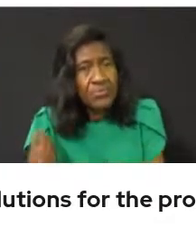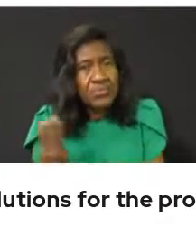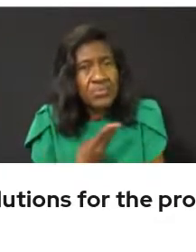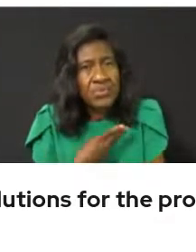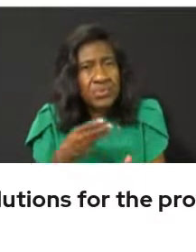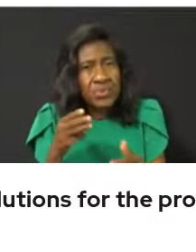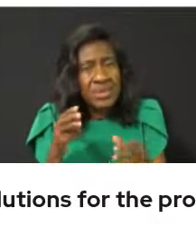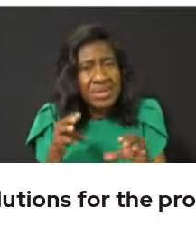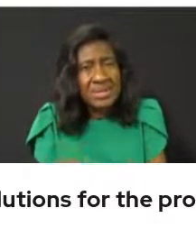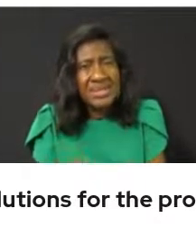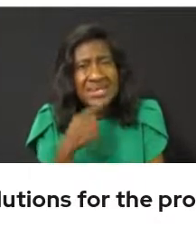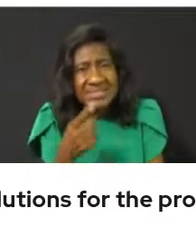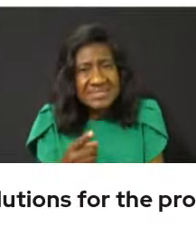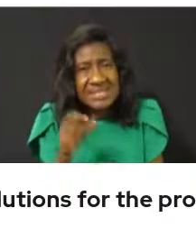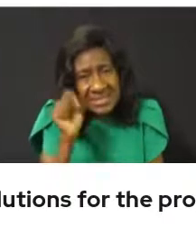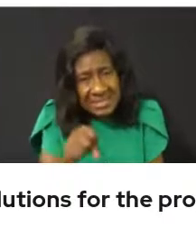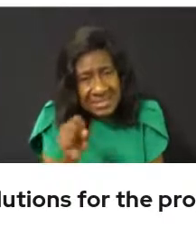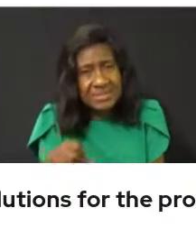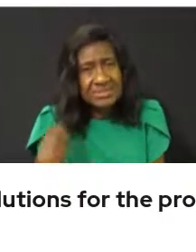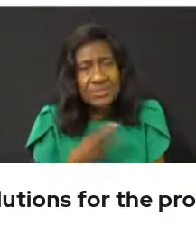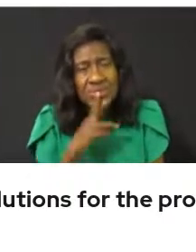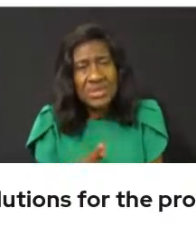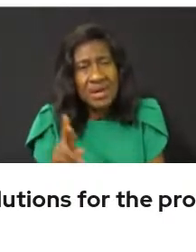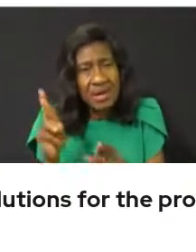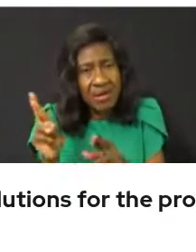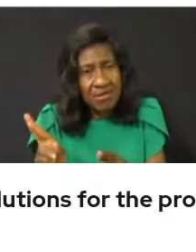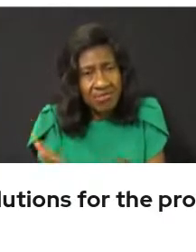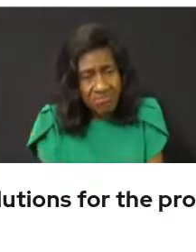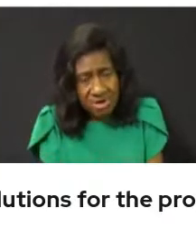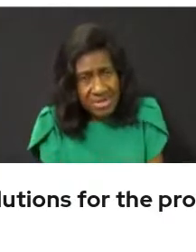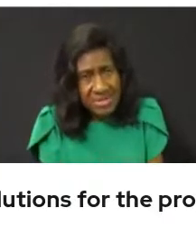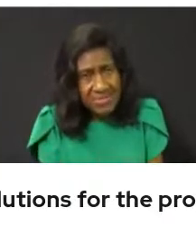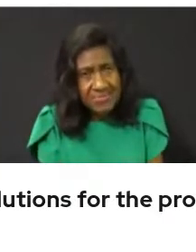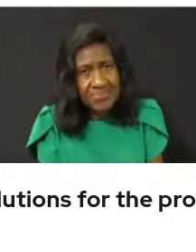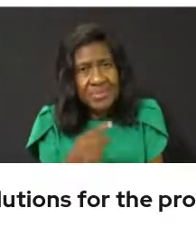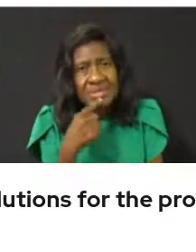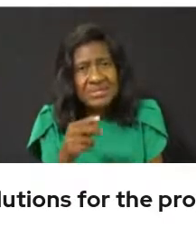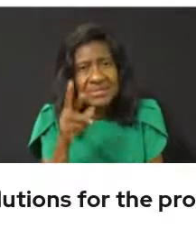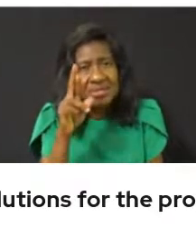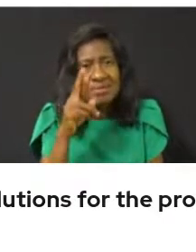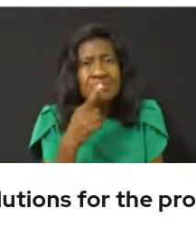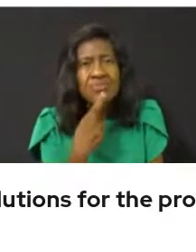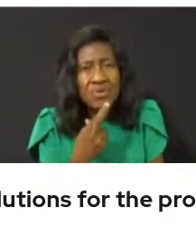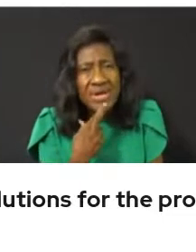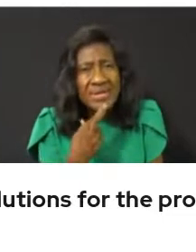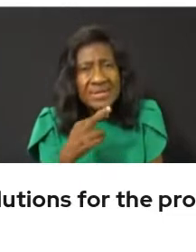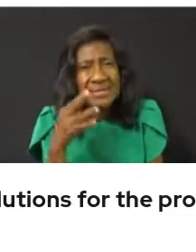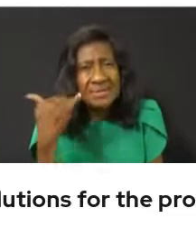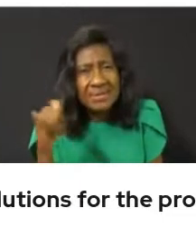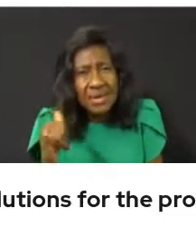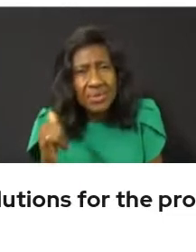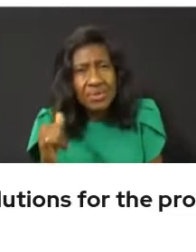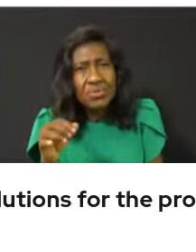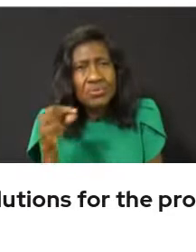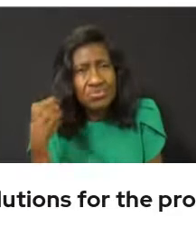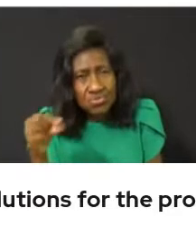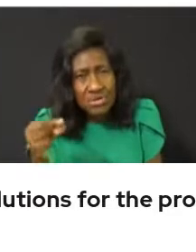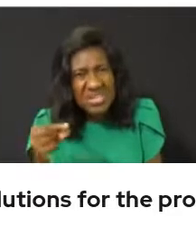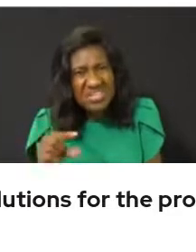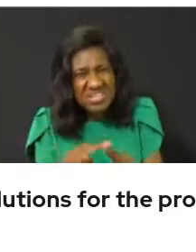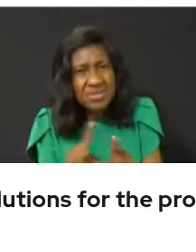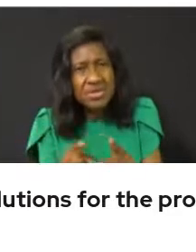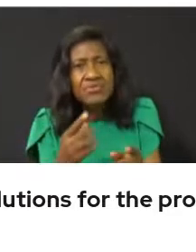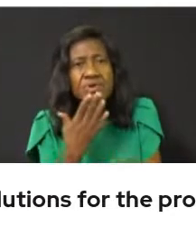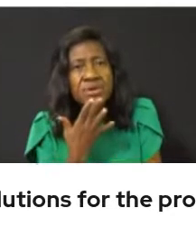in a state of readiness. So we have a RAG rating, a red, amber, green. Required